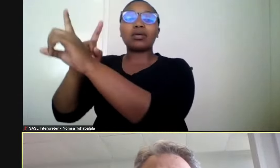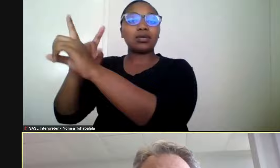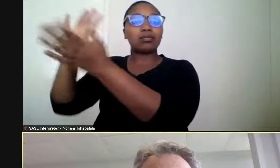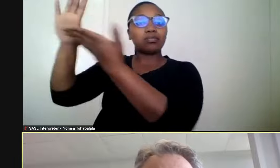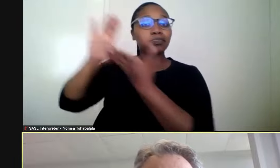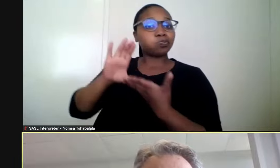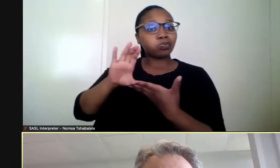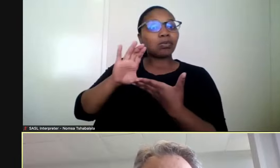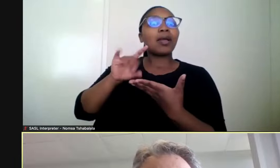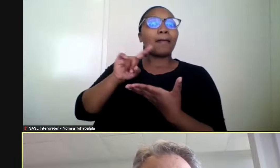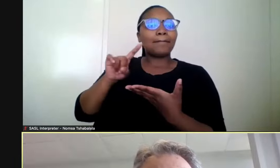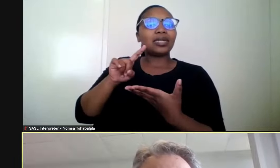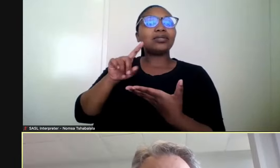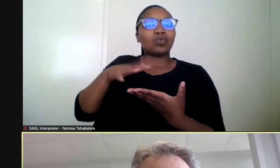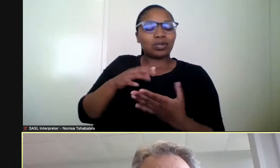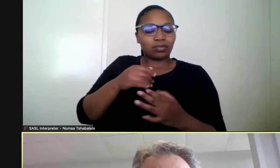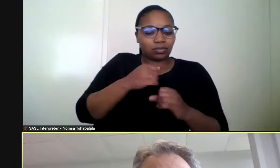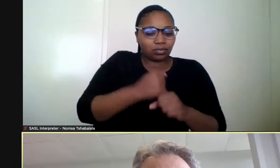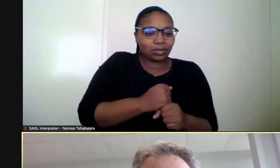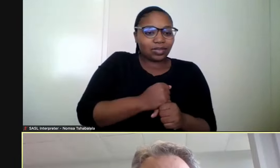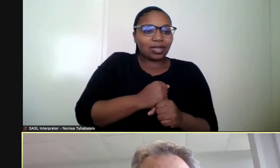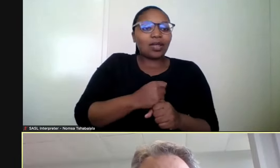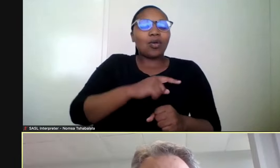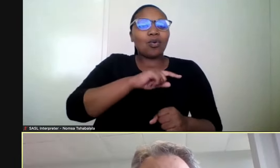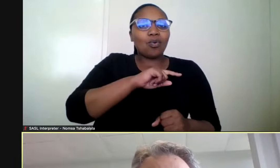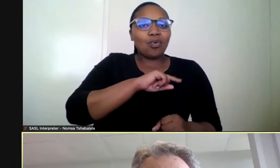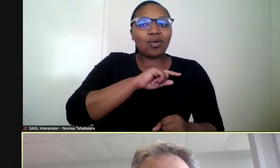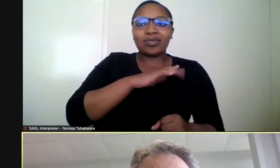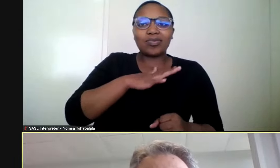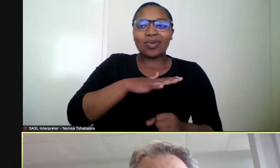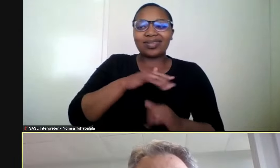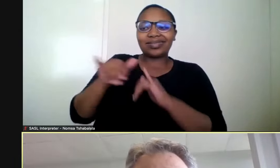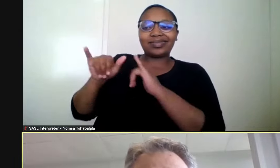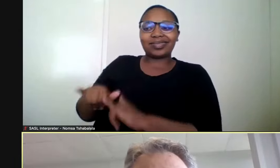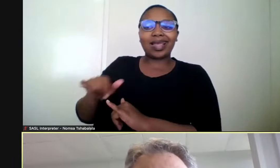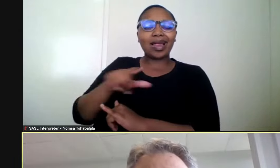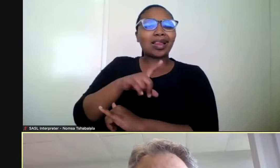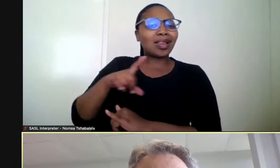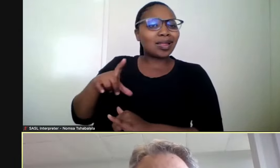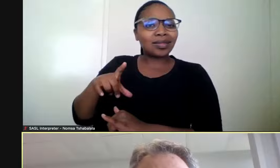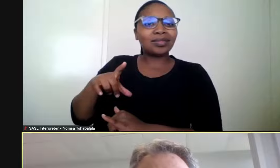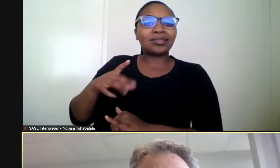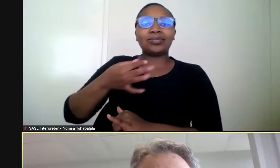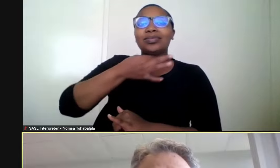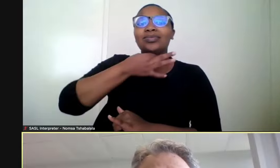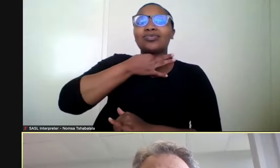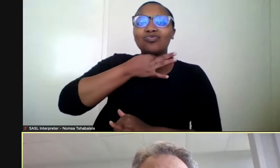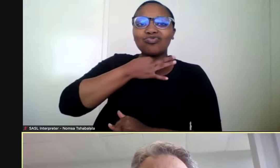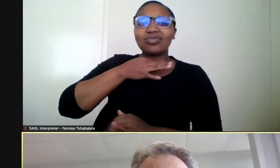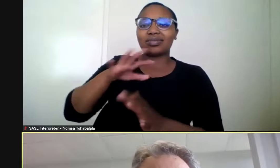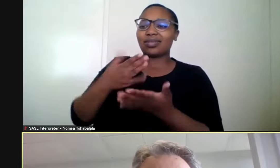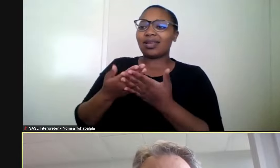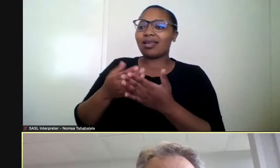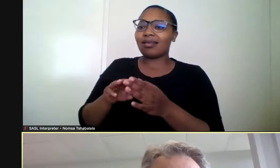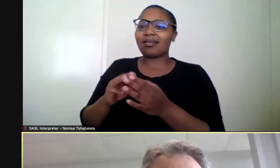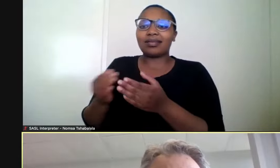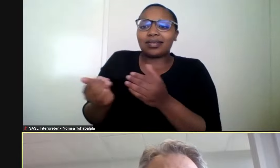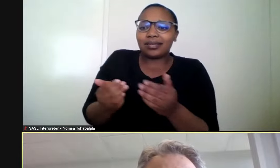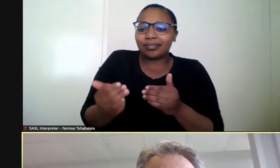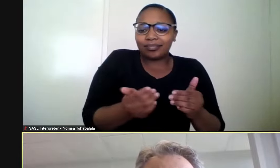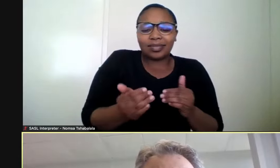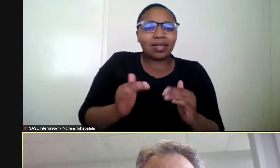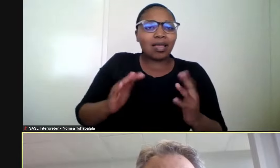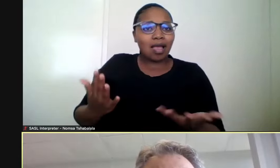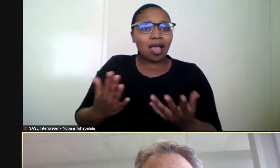deliveries so that we don't accumulate and stockpile vaccines that, number one, become a risk for us to manage. And number two, there are